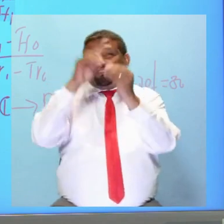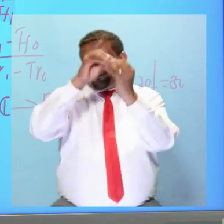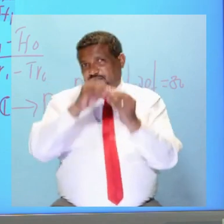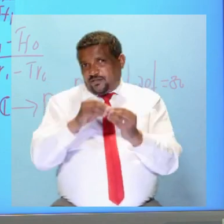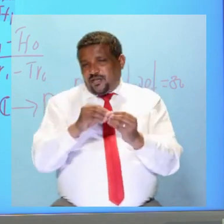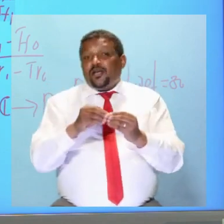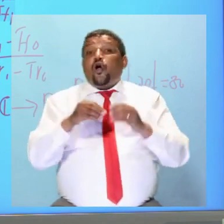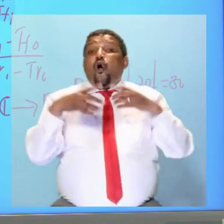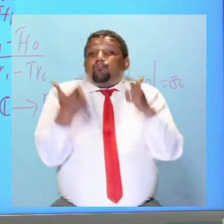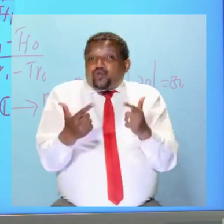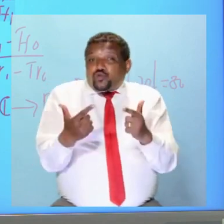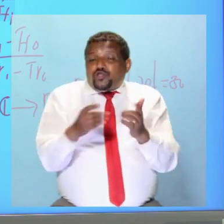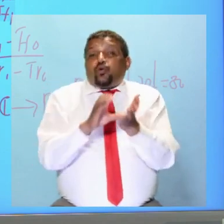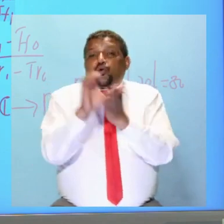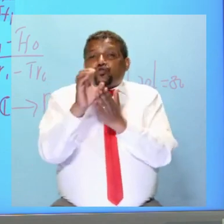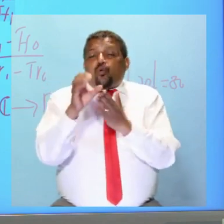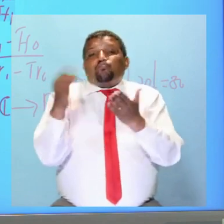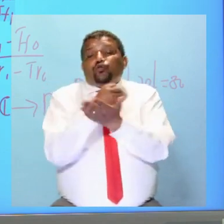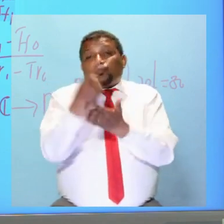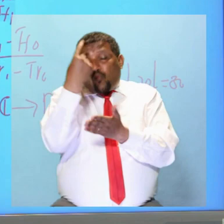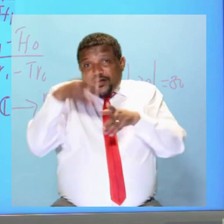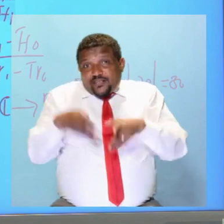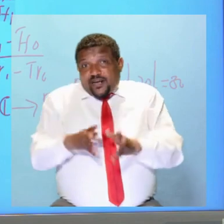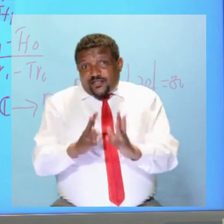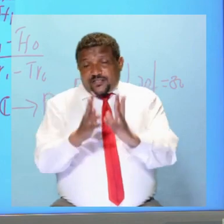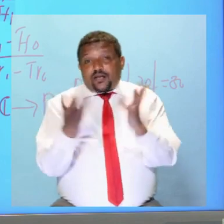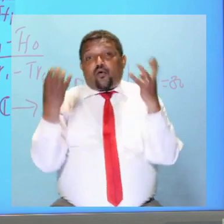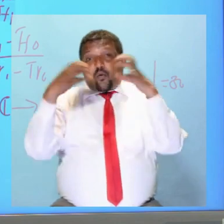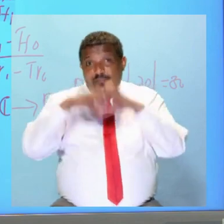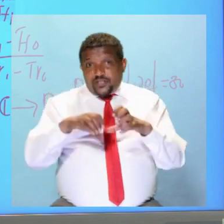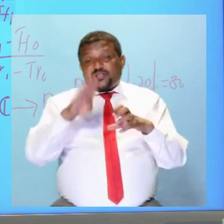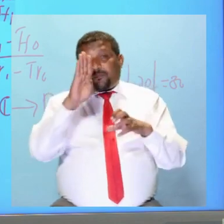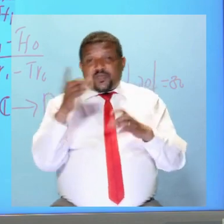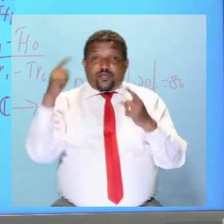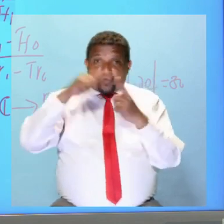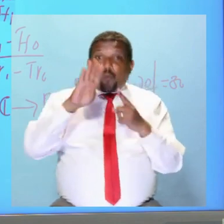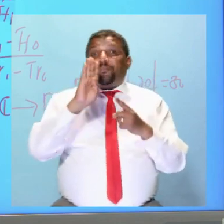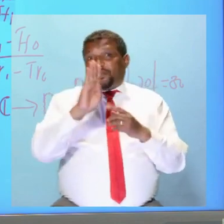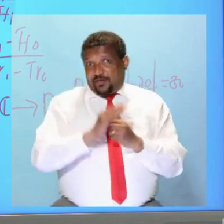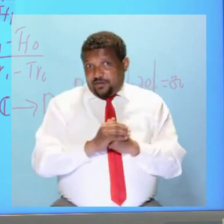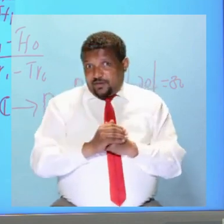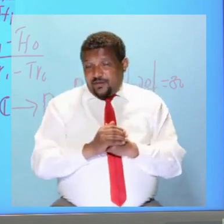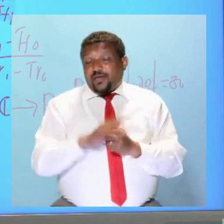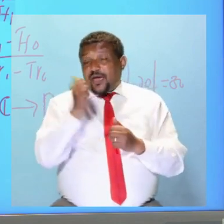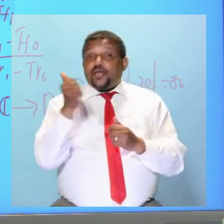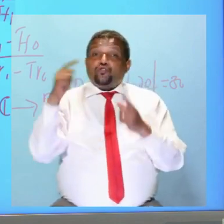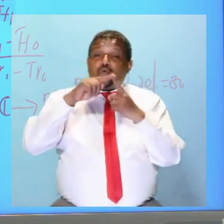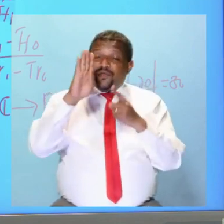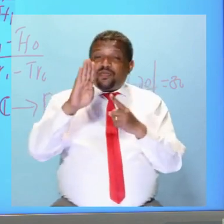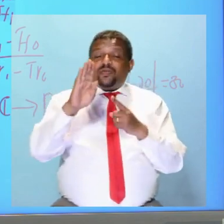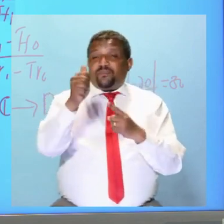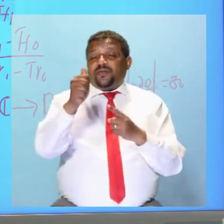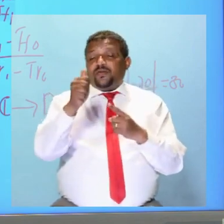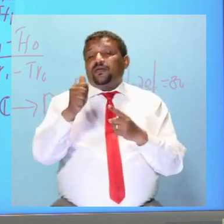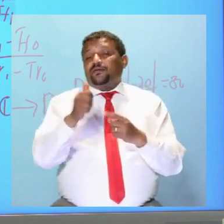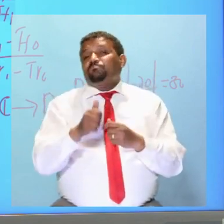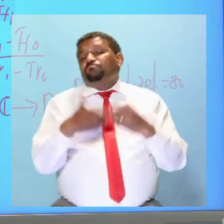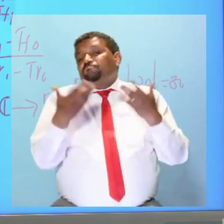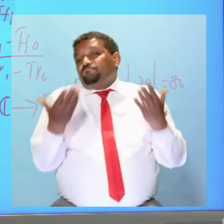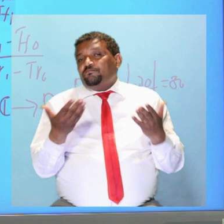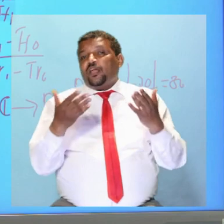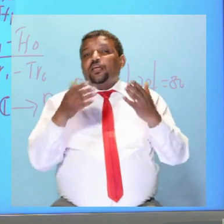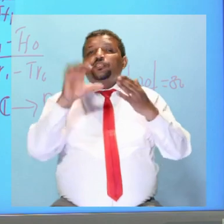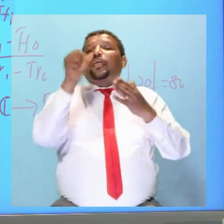of producing 1 tractor when we come across from combination A to B is 10 quintal of